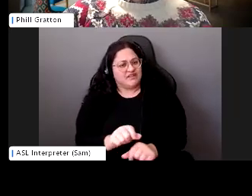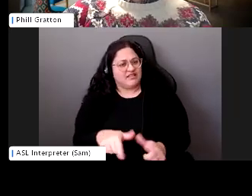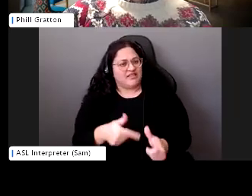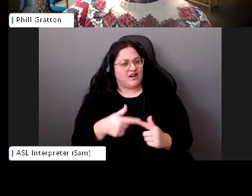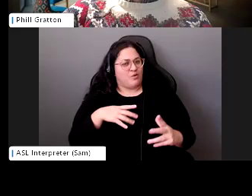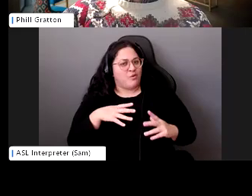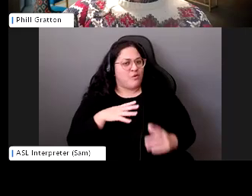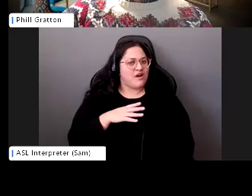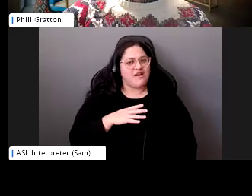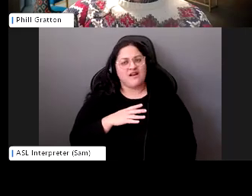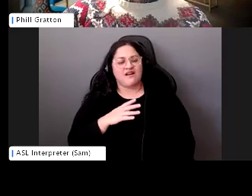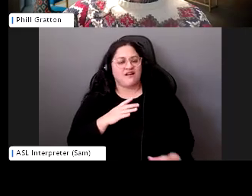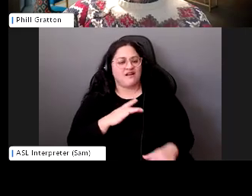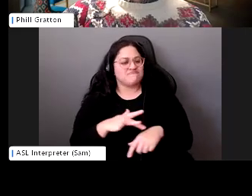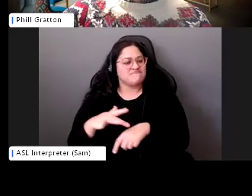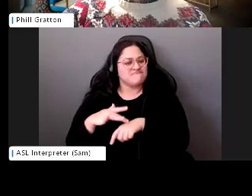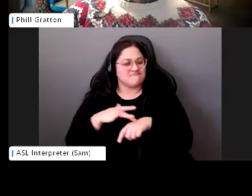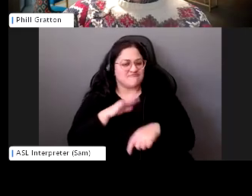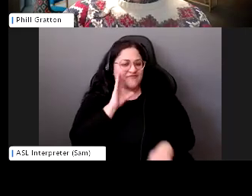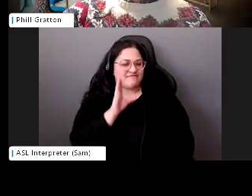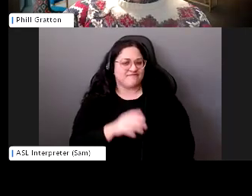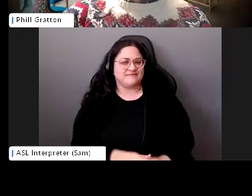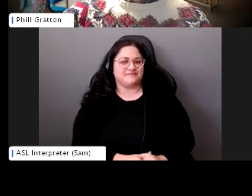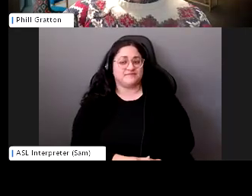this point that anybody has put in?